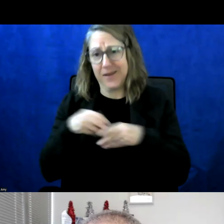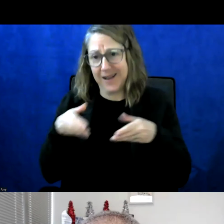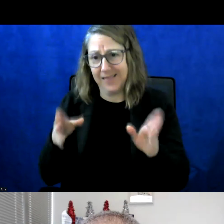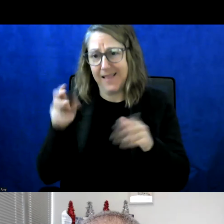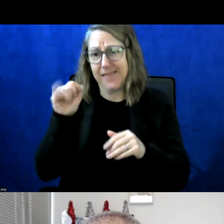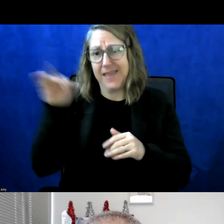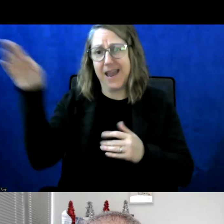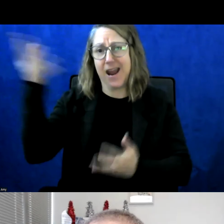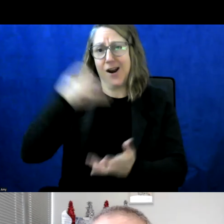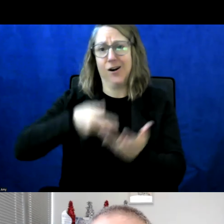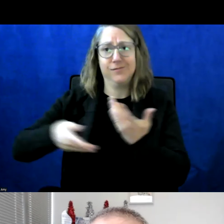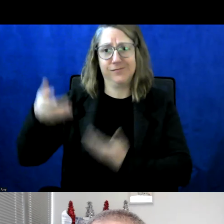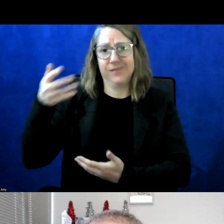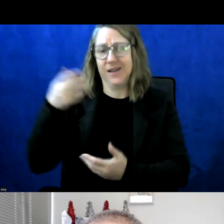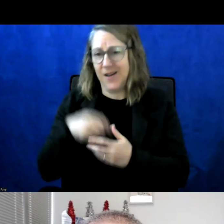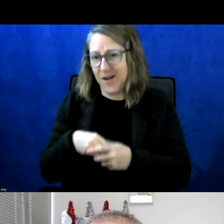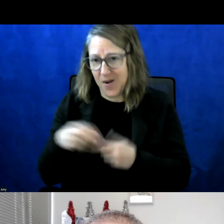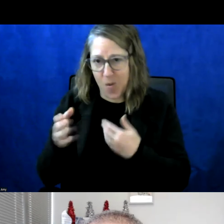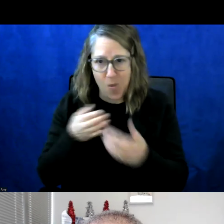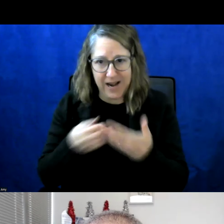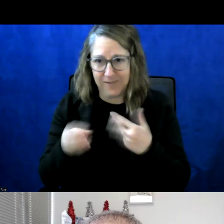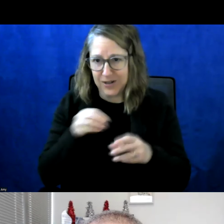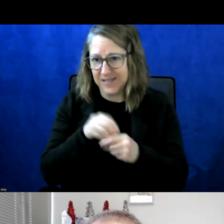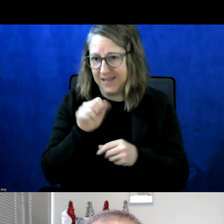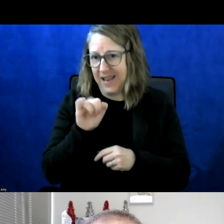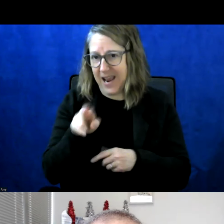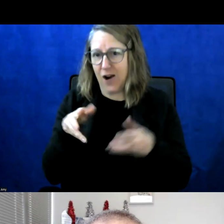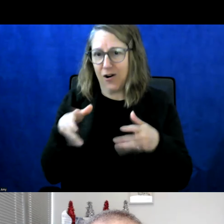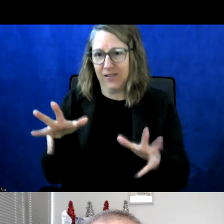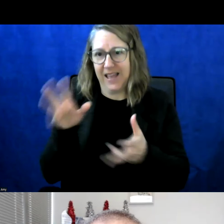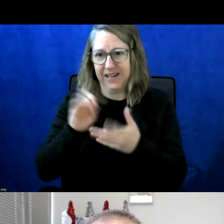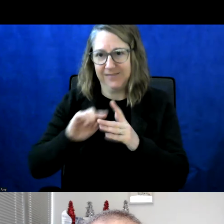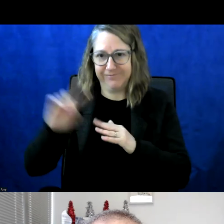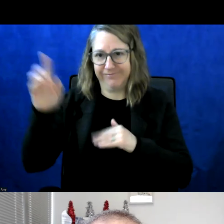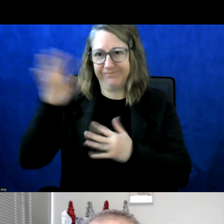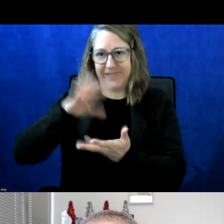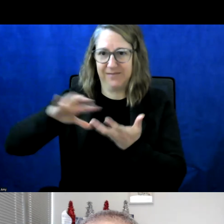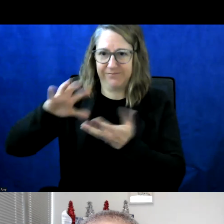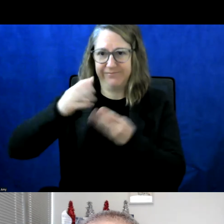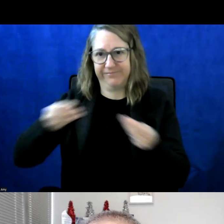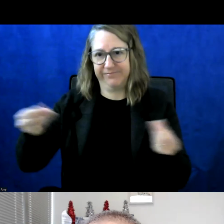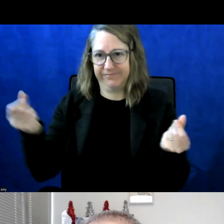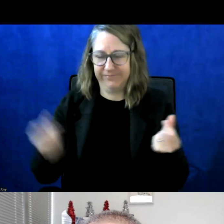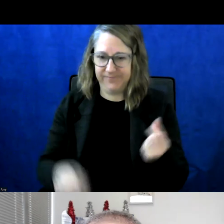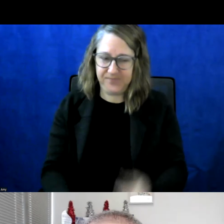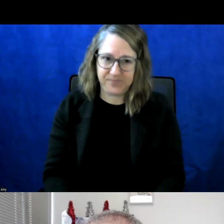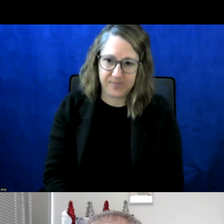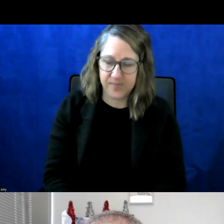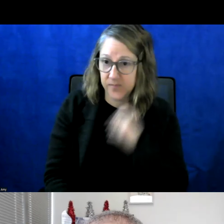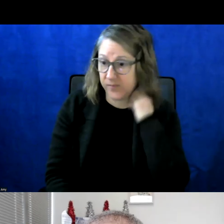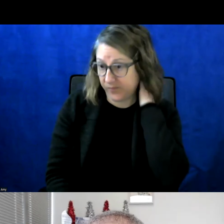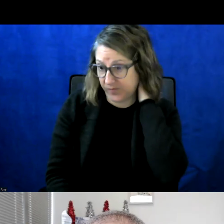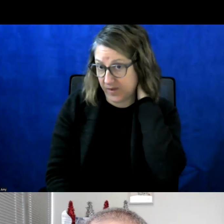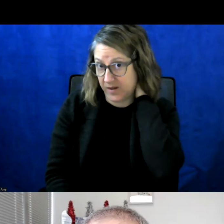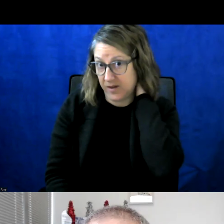let the whatever's in the air, let it dilute. There's a researcher who says